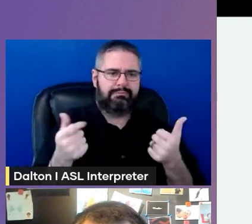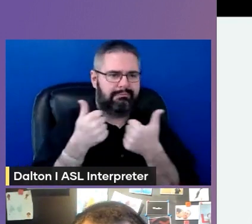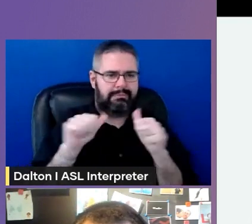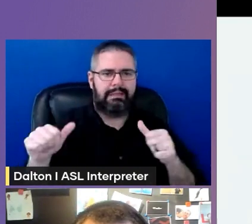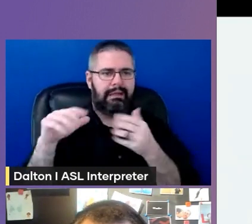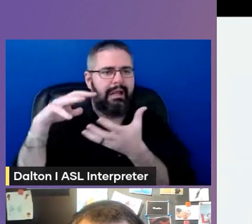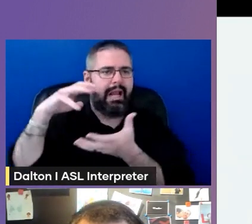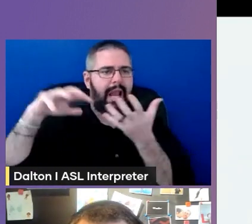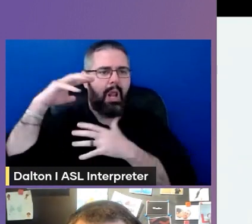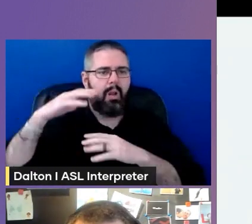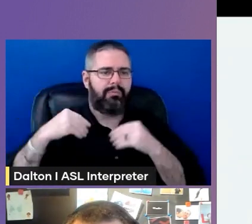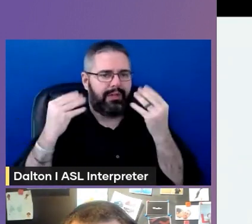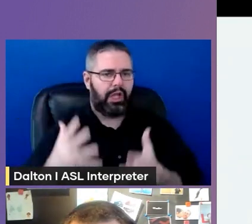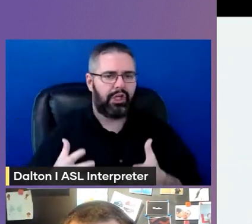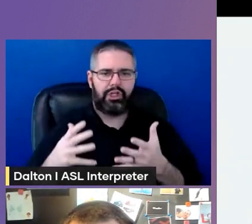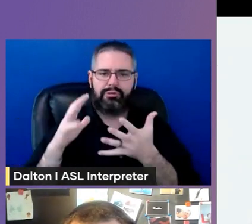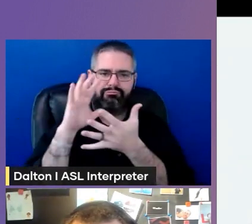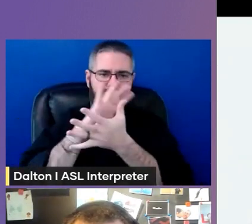provider,